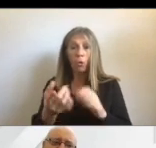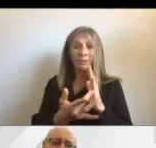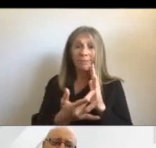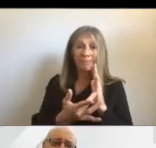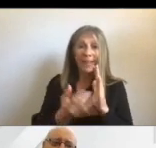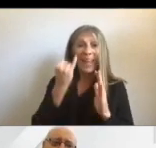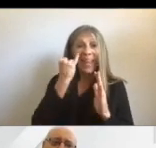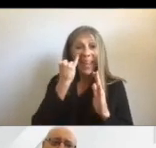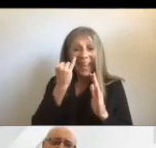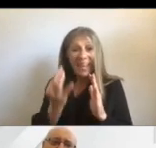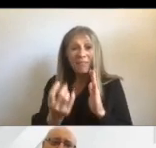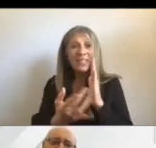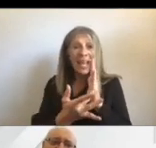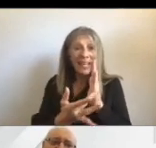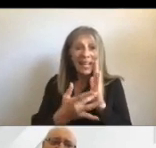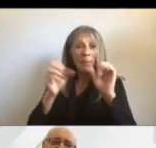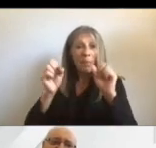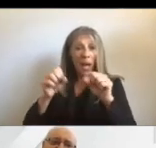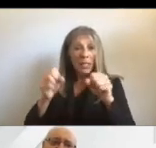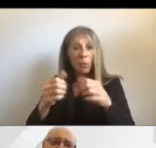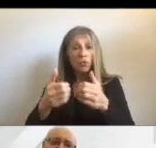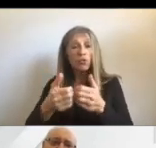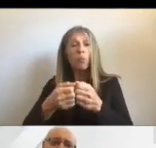through the sections of